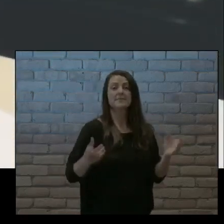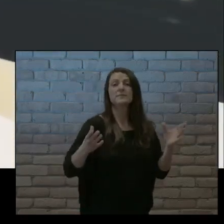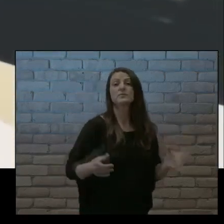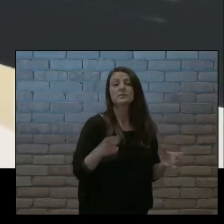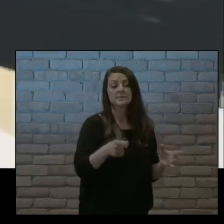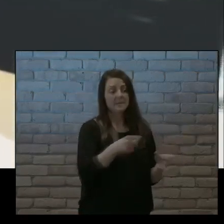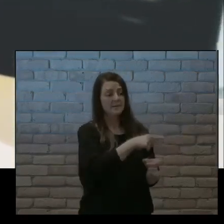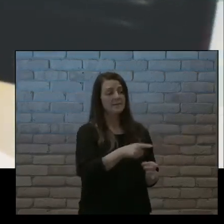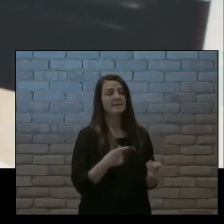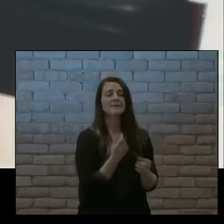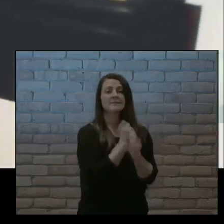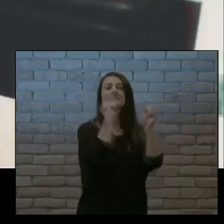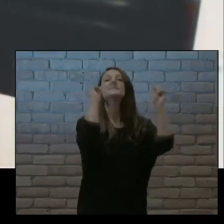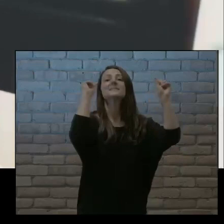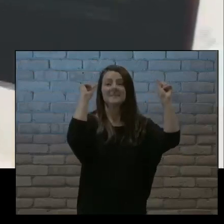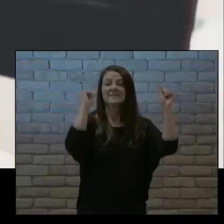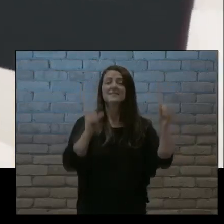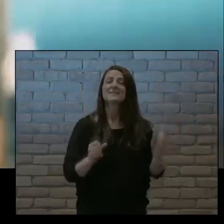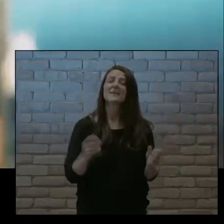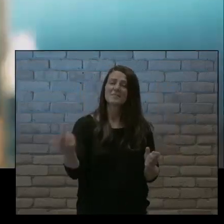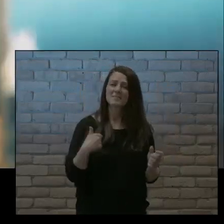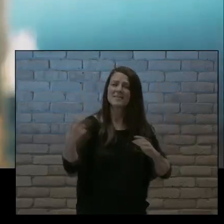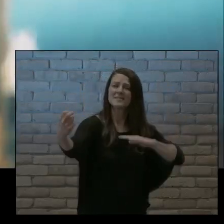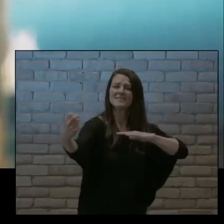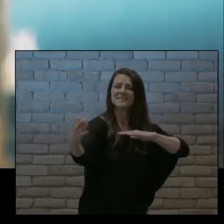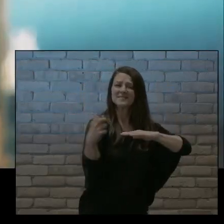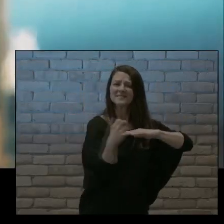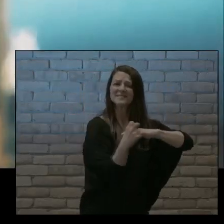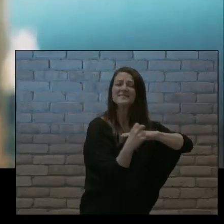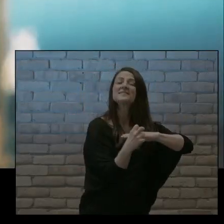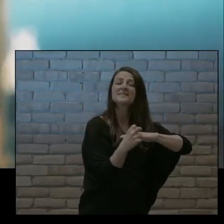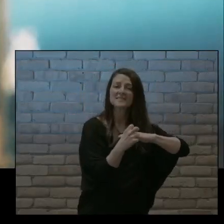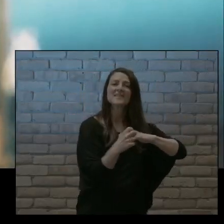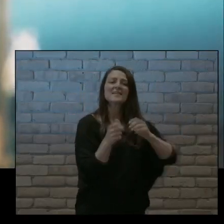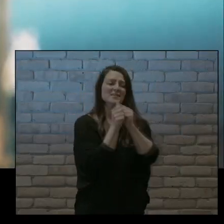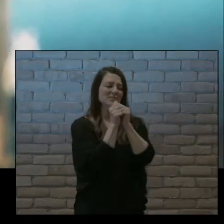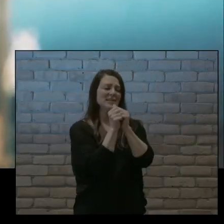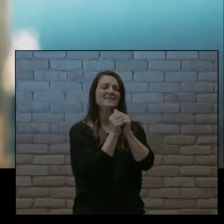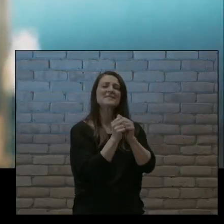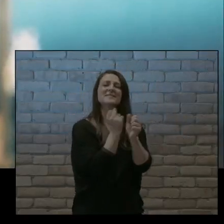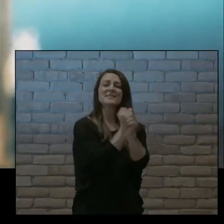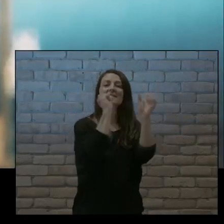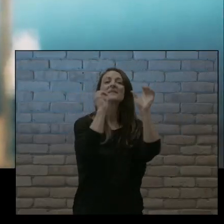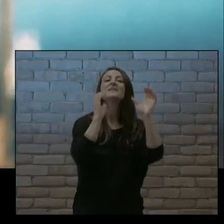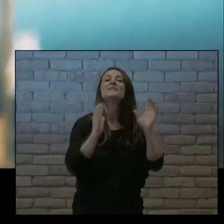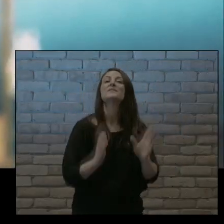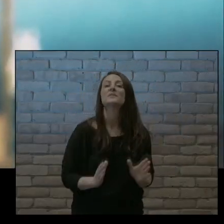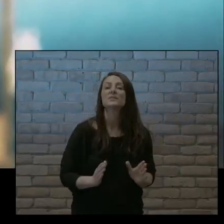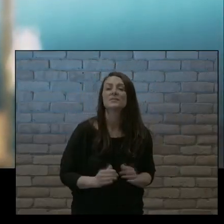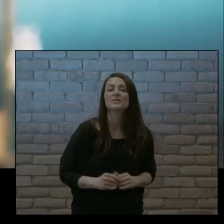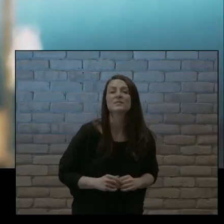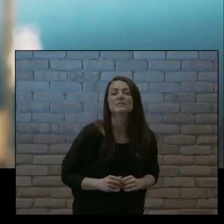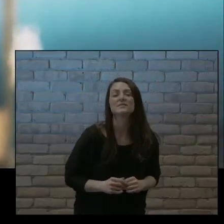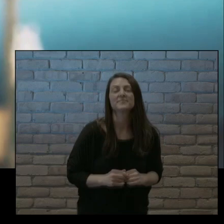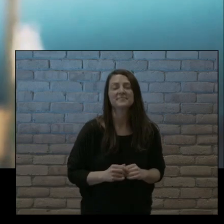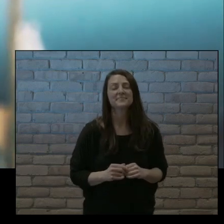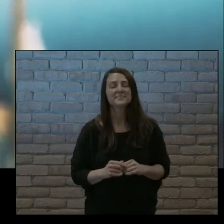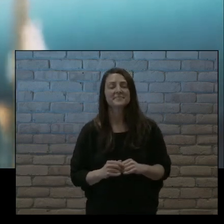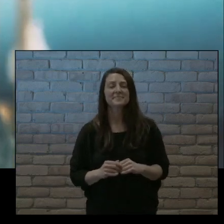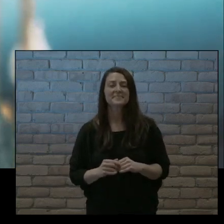been redeemed. Take your place beside the